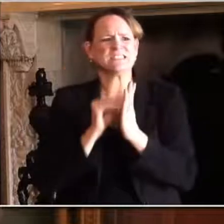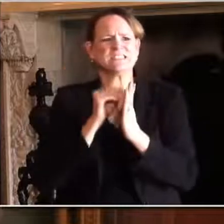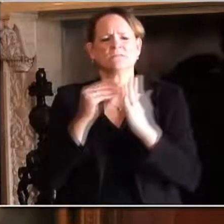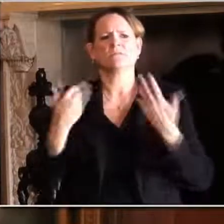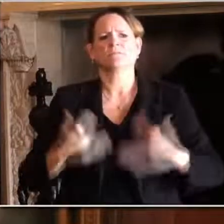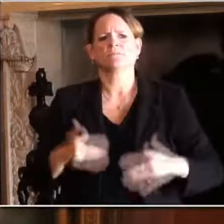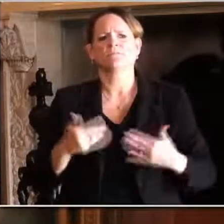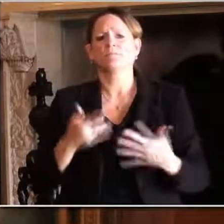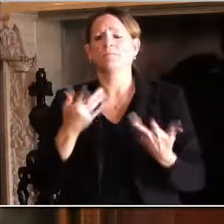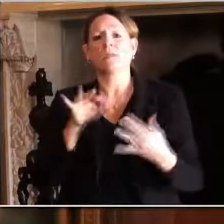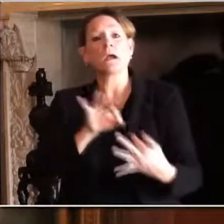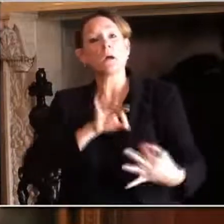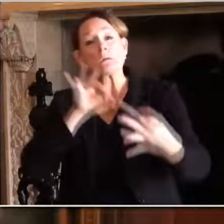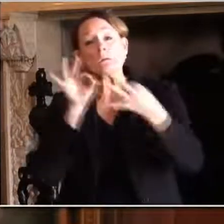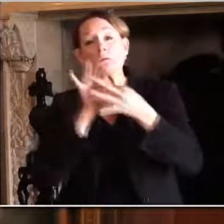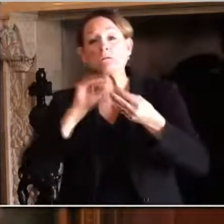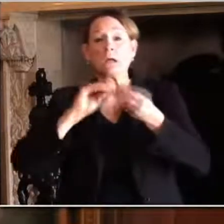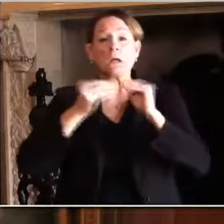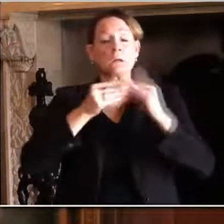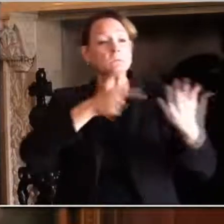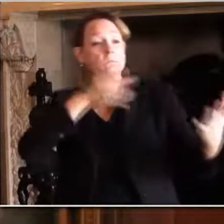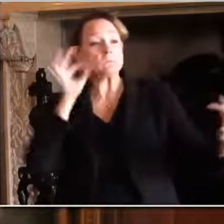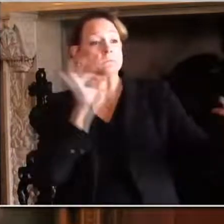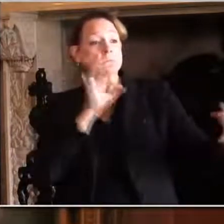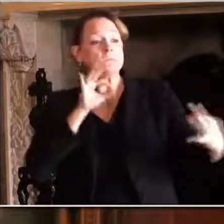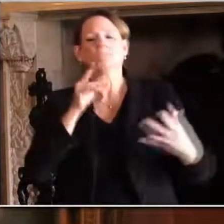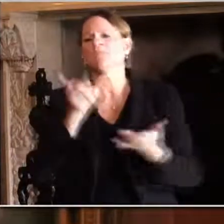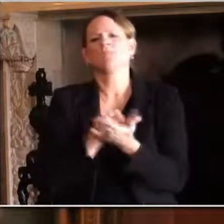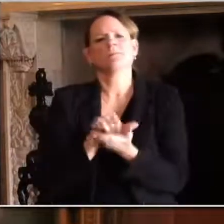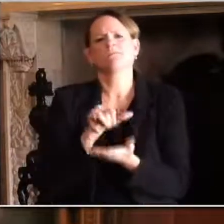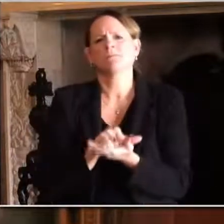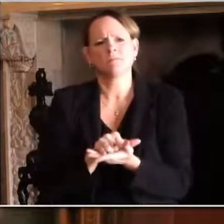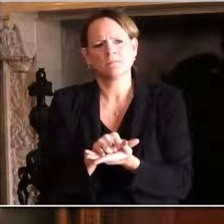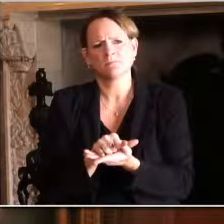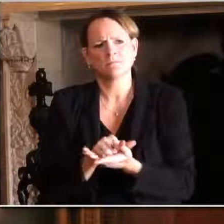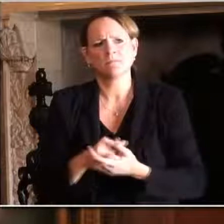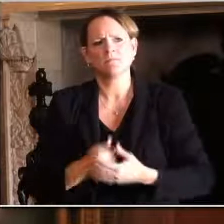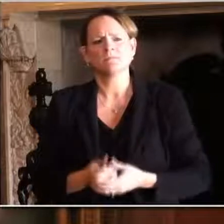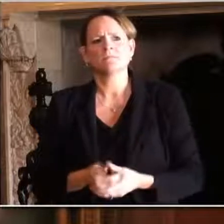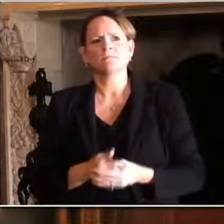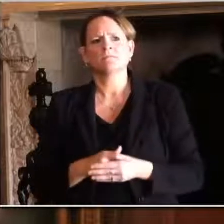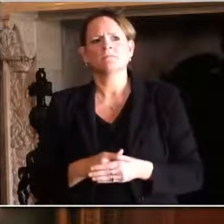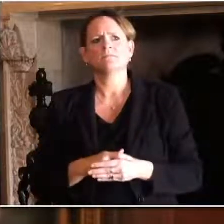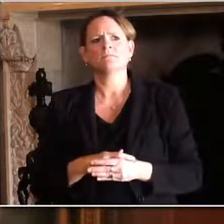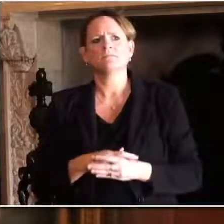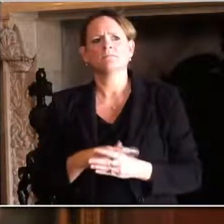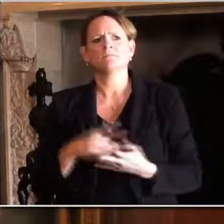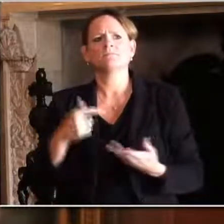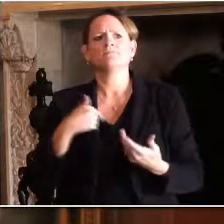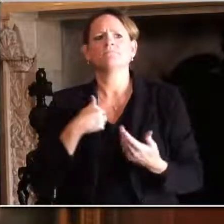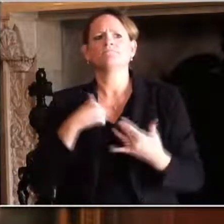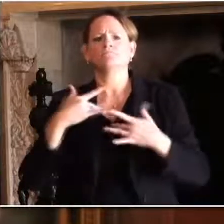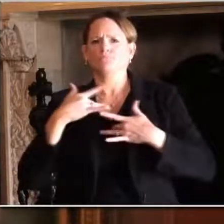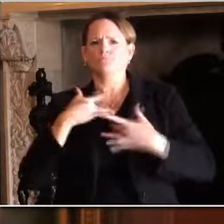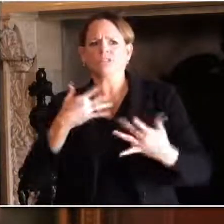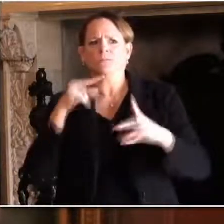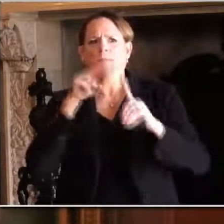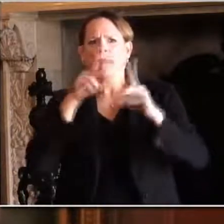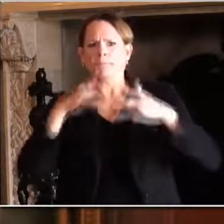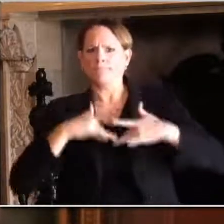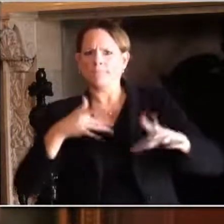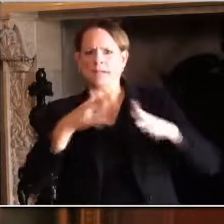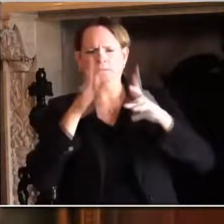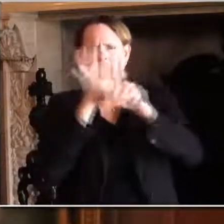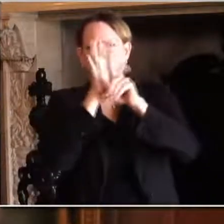hard. So I think the caveat that we need to look more at trends rather than day-to-day fluctuations is an important one, and I hope that adds